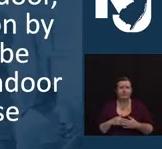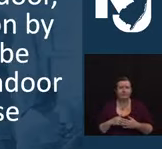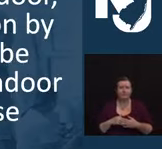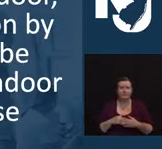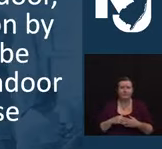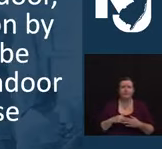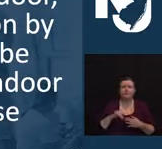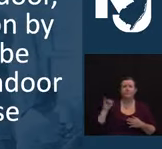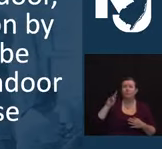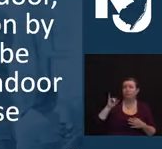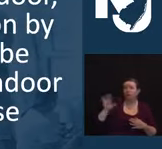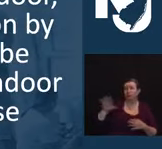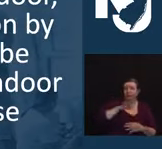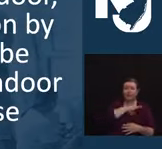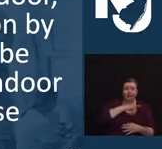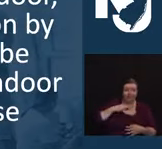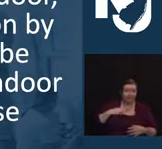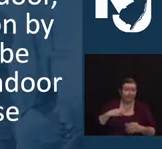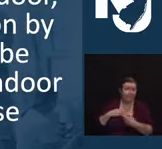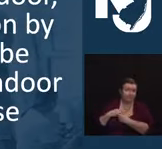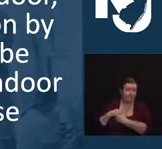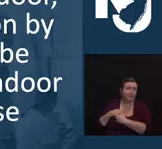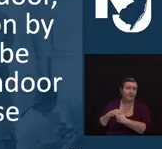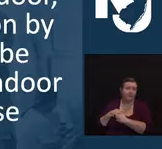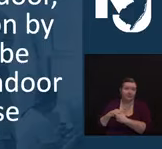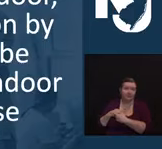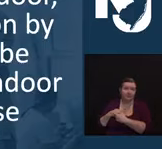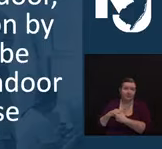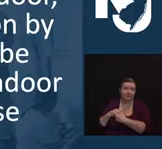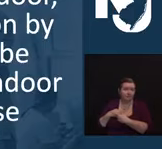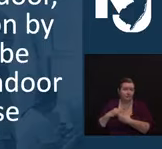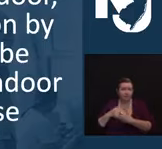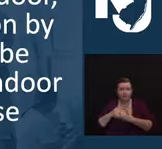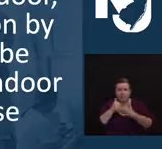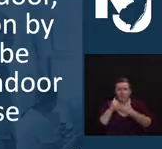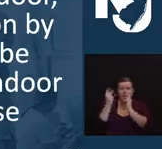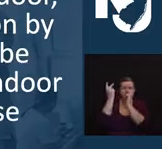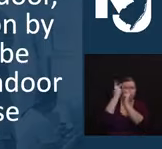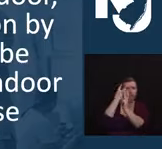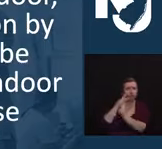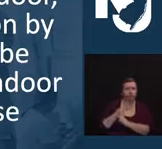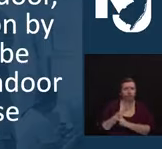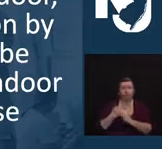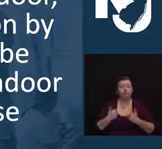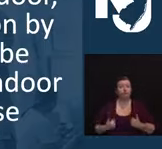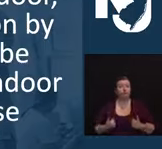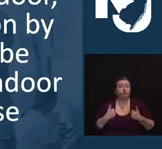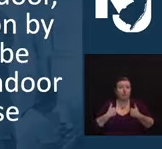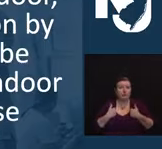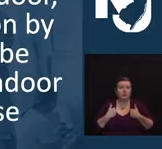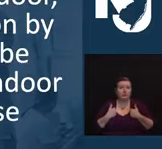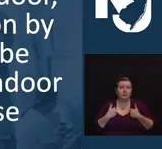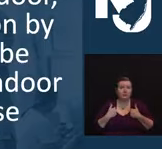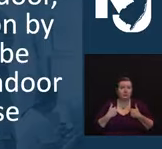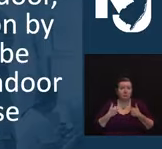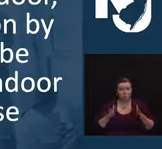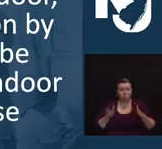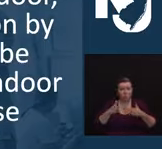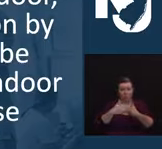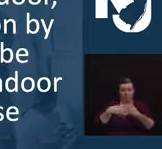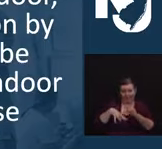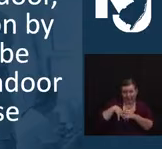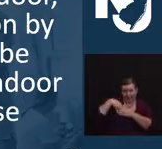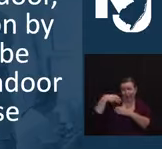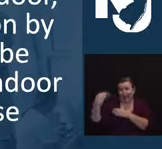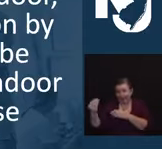to accommodate the needs of residents to move freely outside of their rooms and allow for essential and compassionate visitations